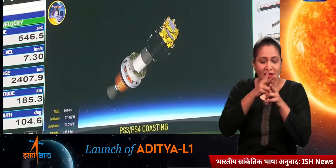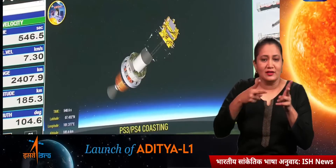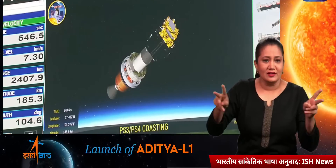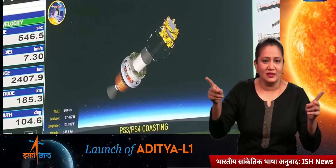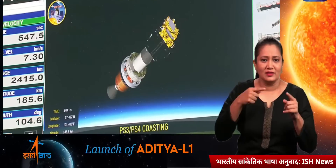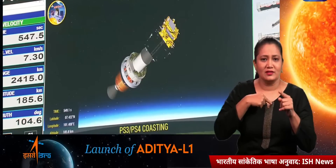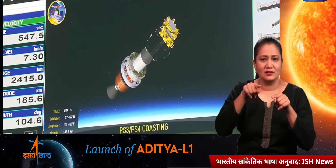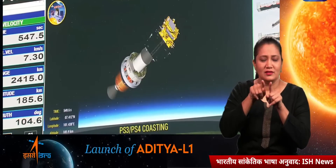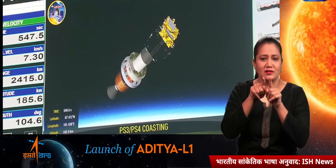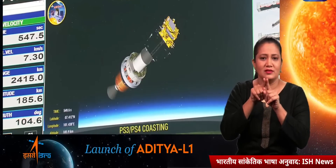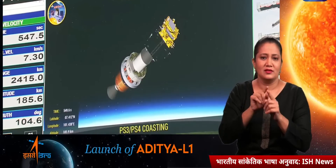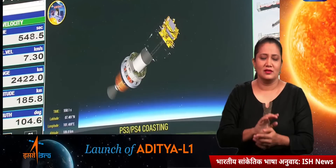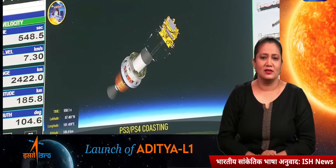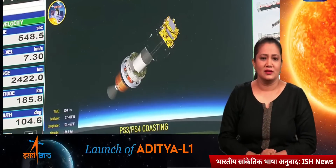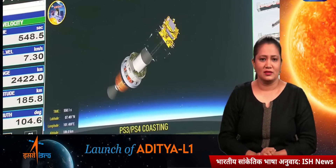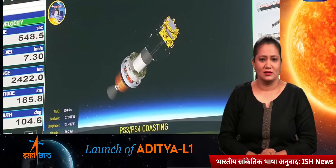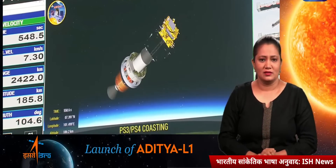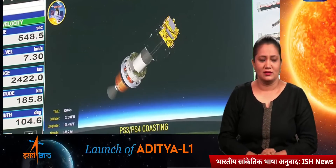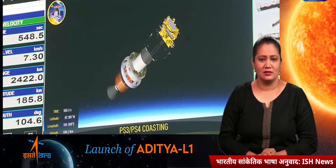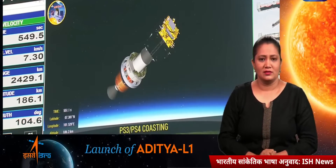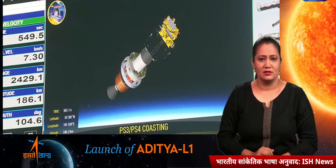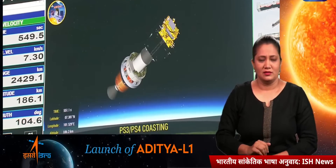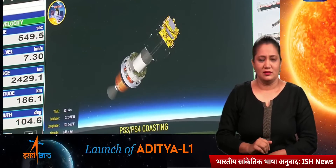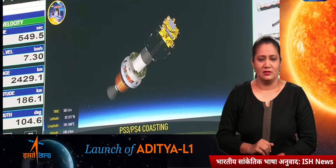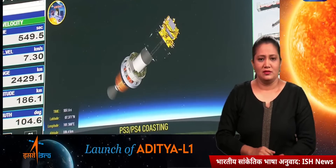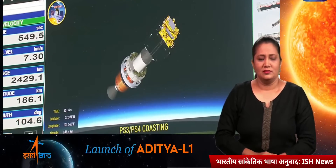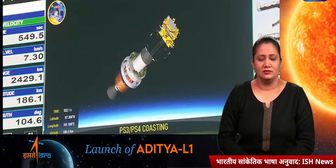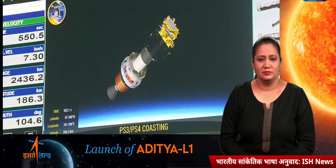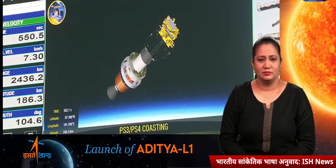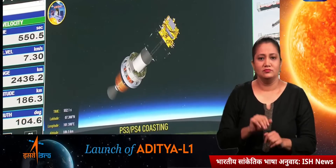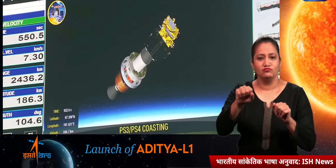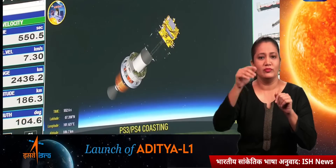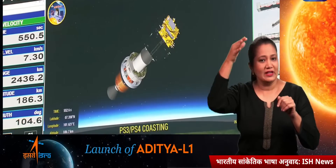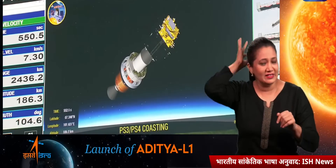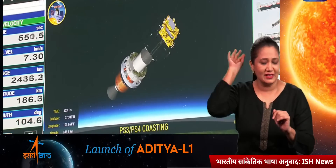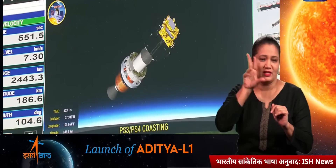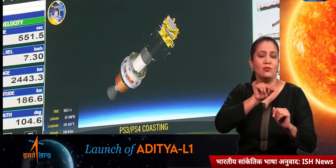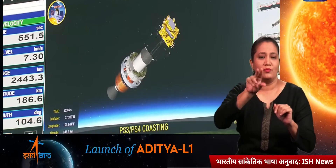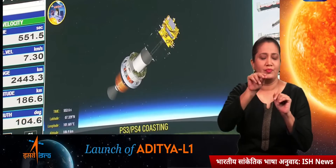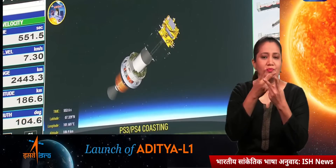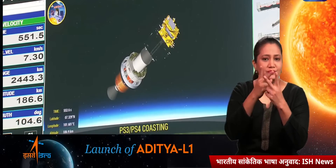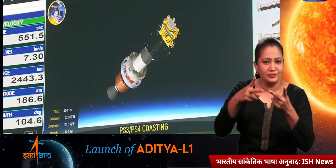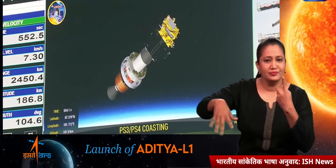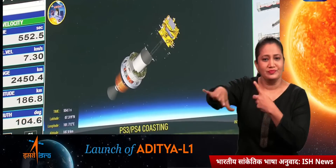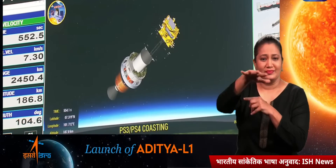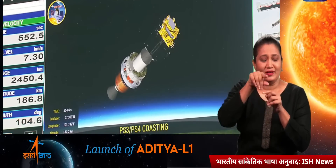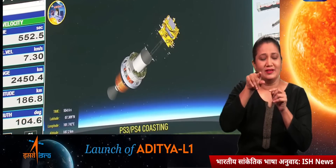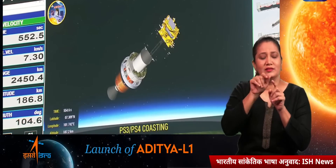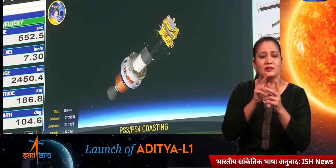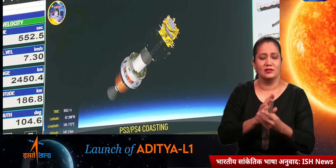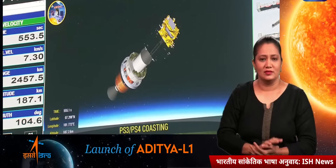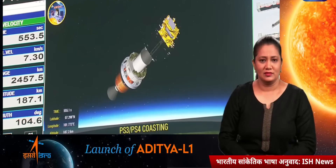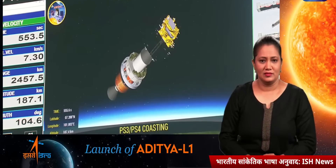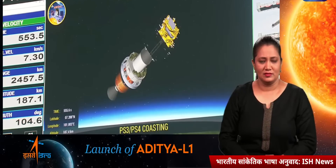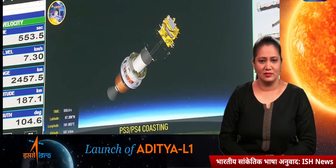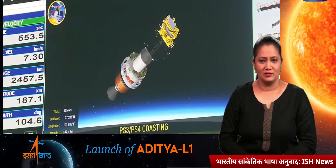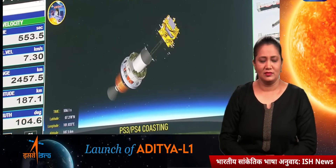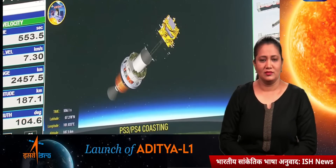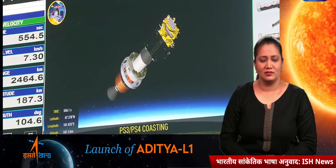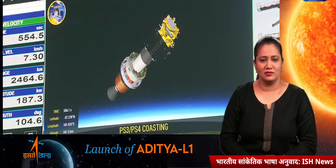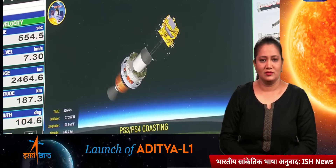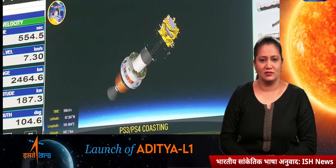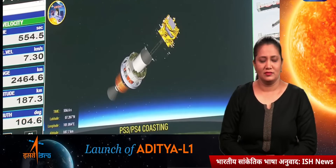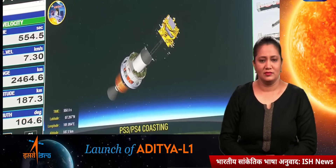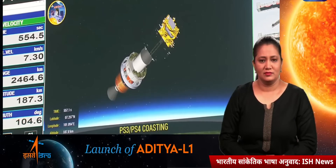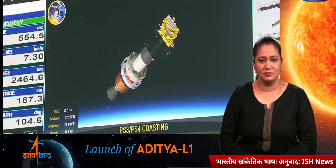Yesha Bhagavan Manirakasha Mandalasya Chakravarti Khechara Chakrasya Deepako Brahmanda Bhandasya Asayayu Charkarti